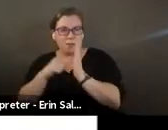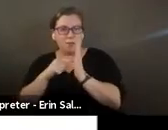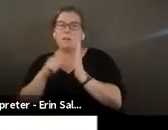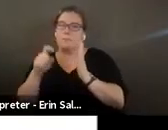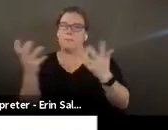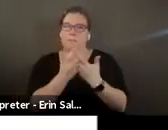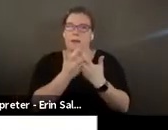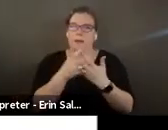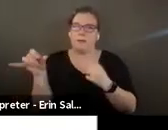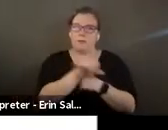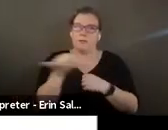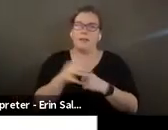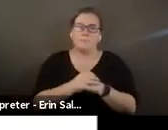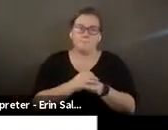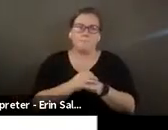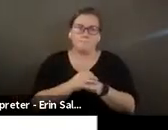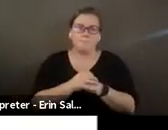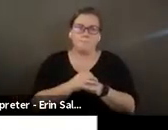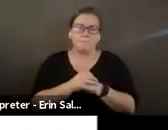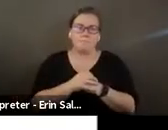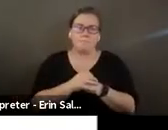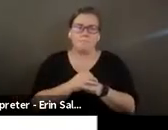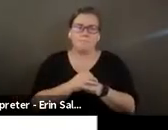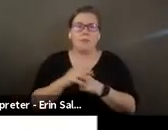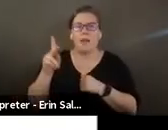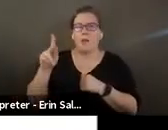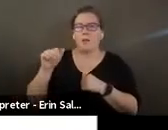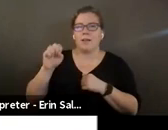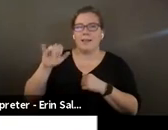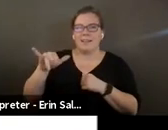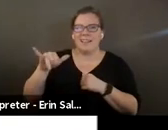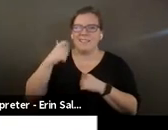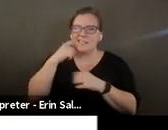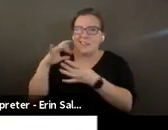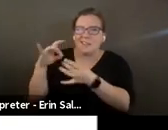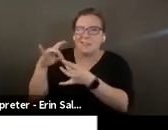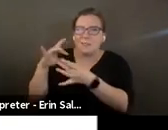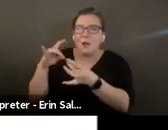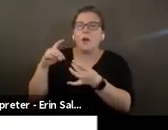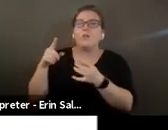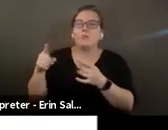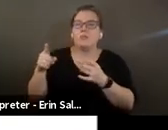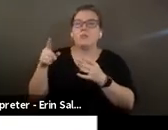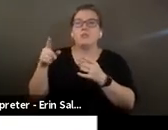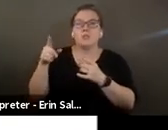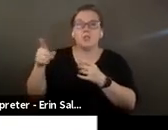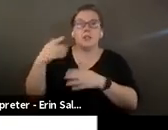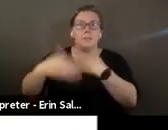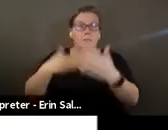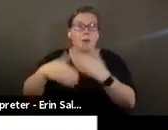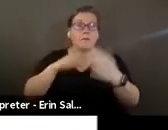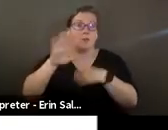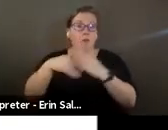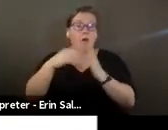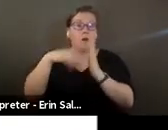Casey Brovan, who spoke a few minutes ago, can speak to this. So she actually processes our